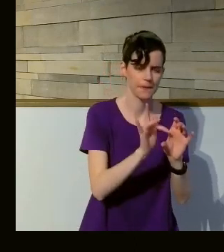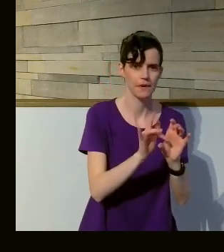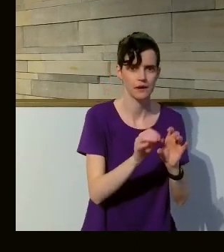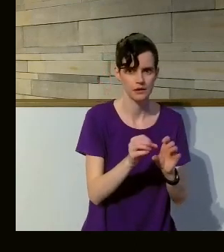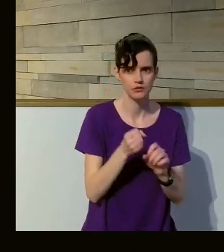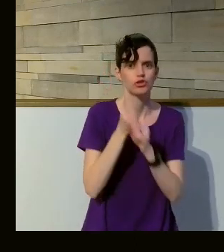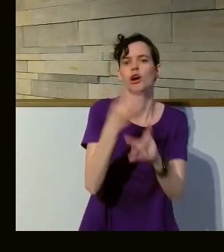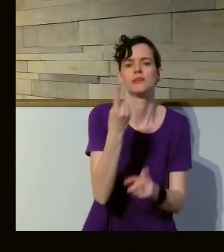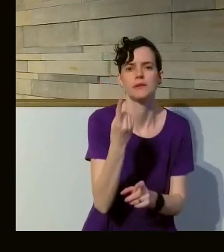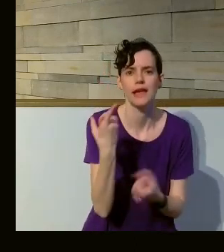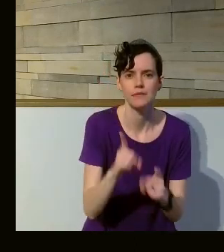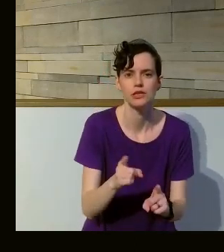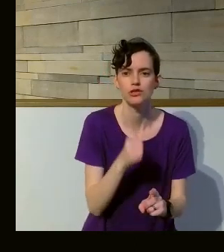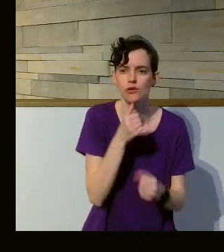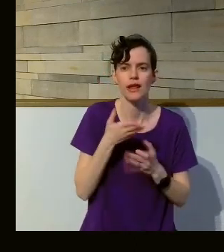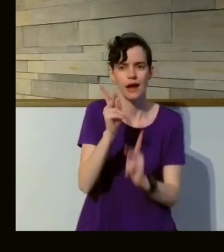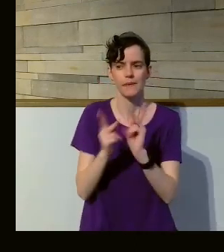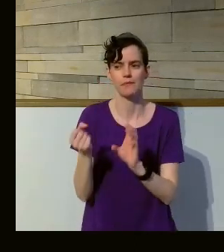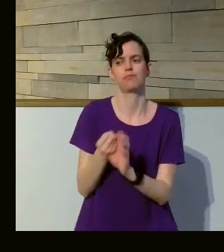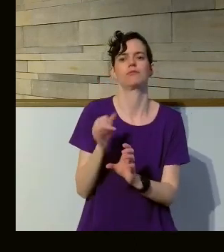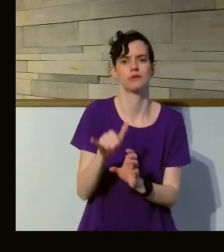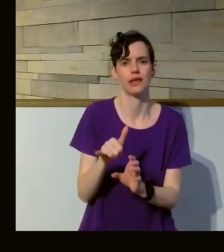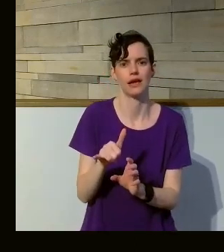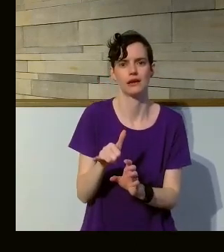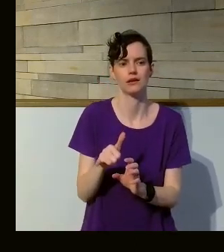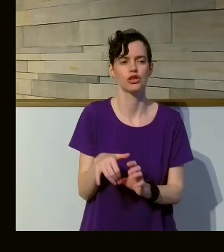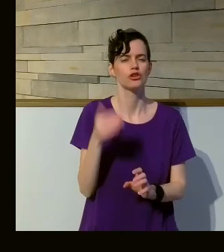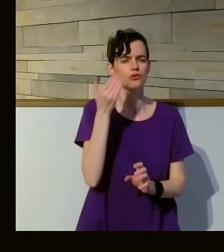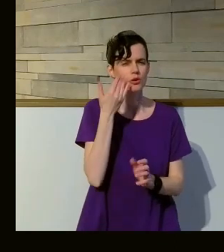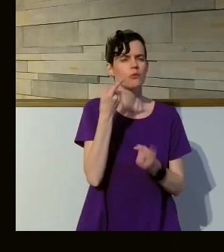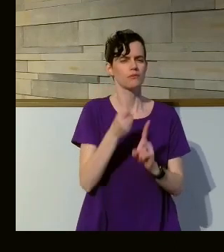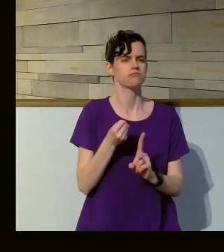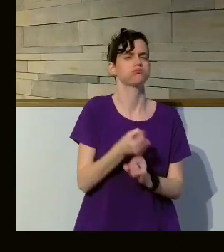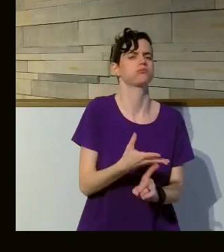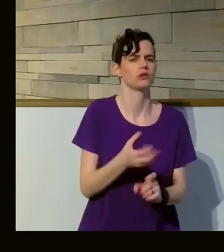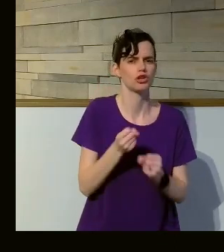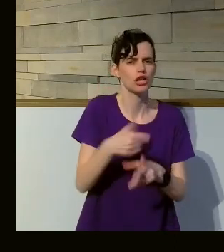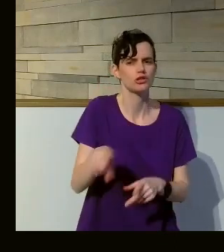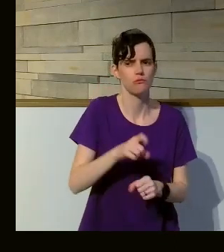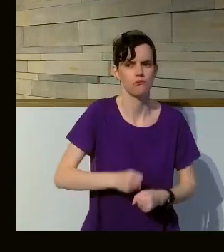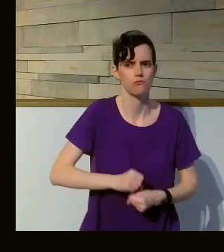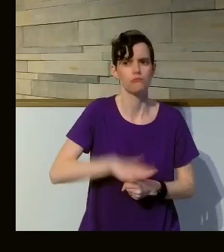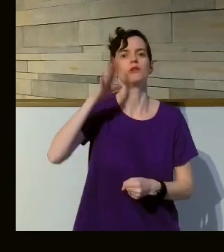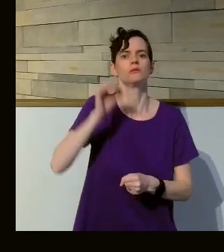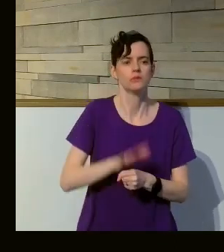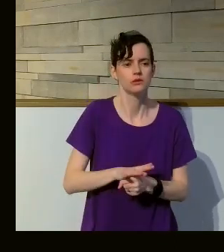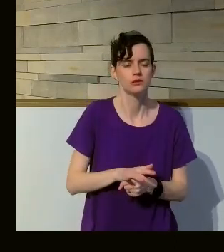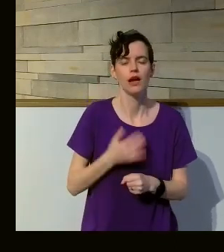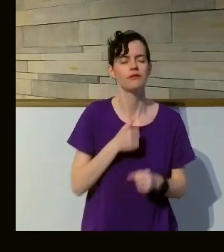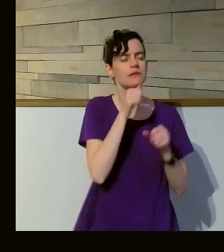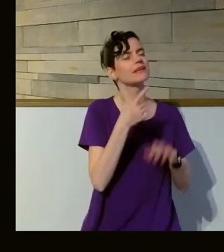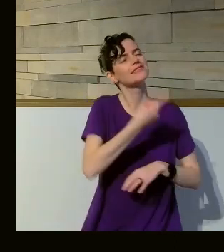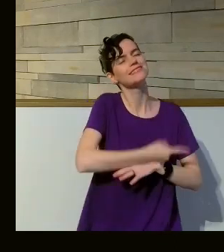press your buttons. Don't let them press your buttons. And you know, you should know what kind of presses your buttons. And when you're having one of those really blessed days that just